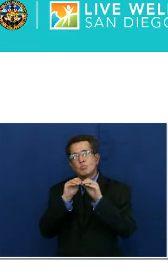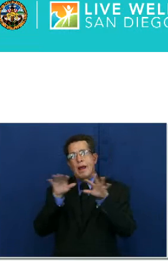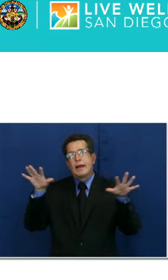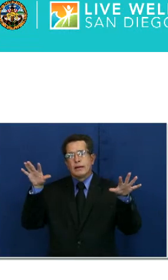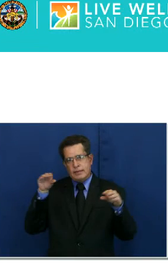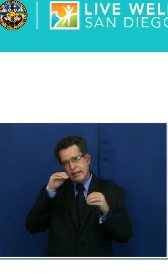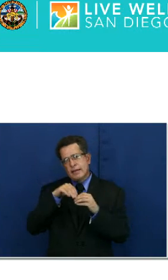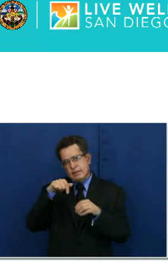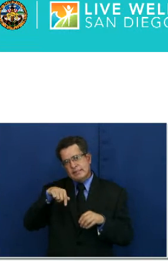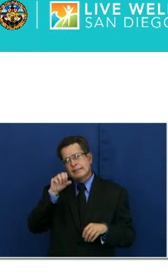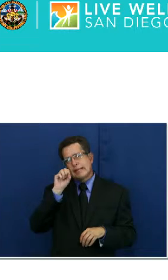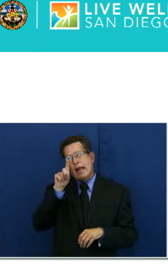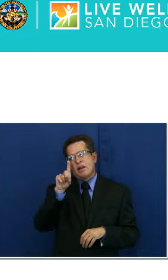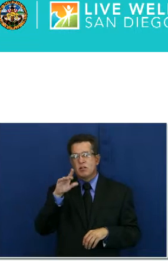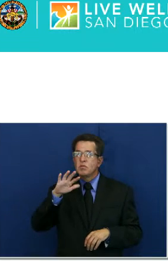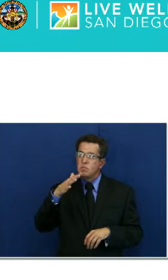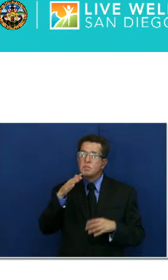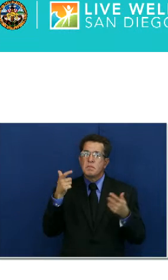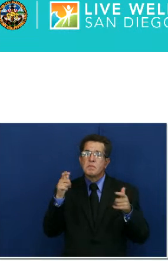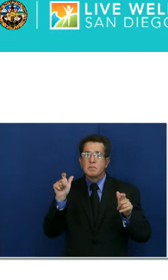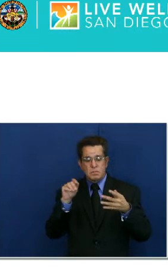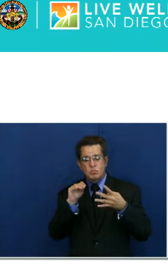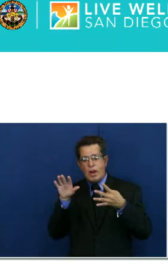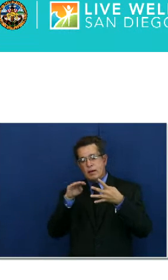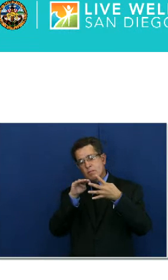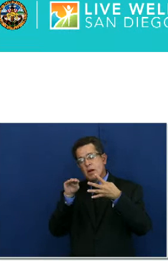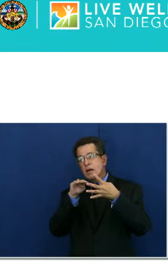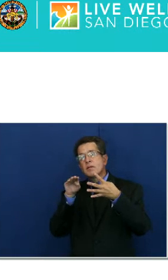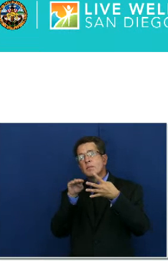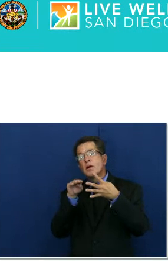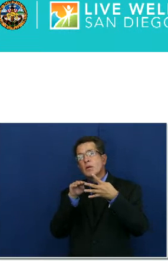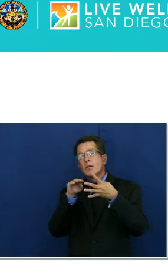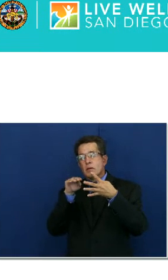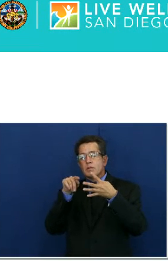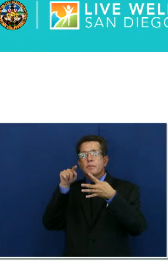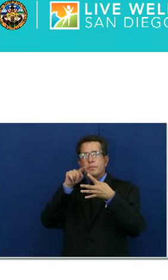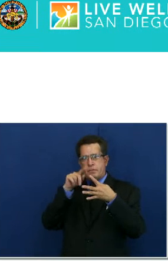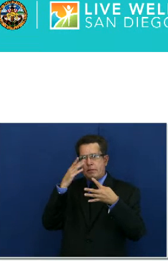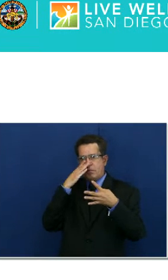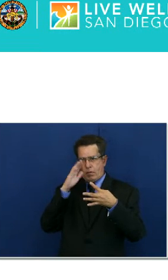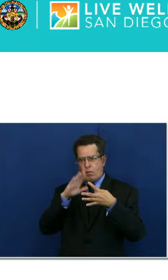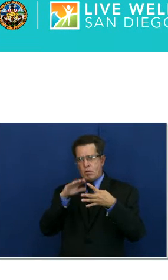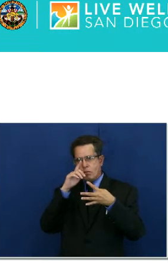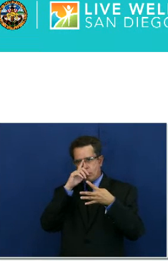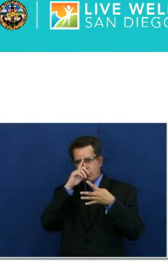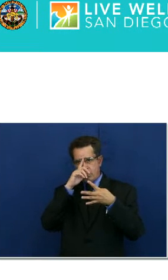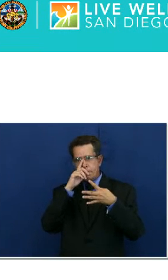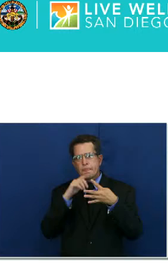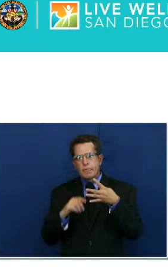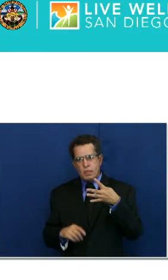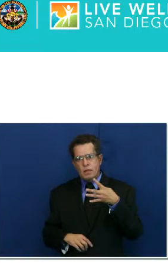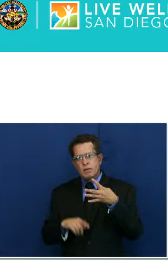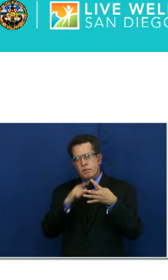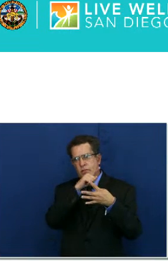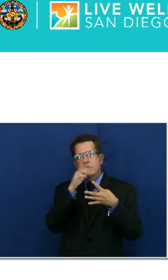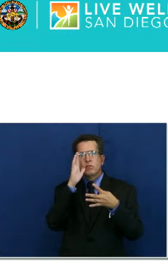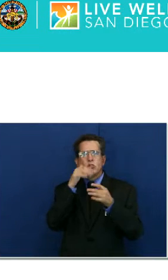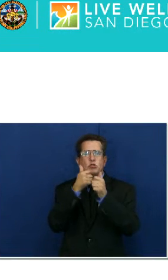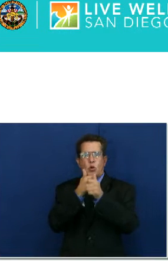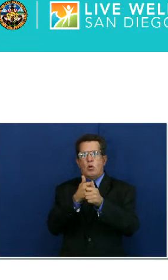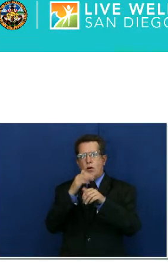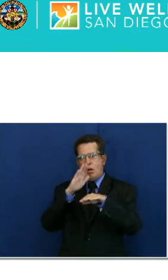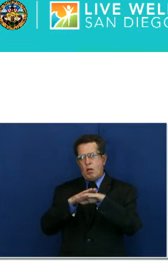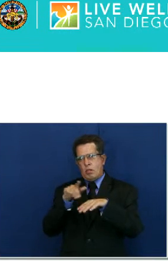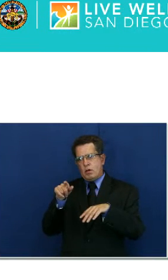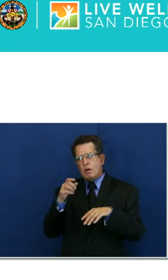the county. And as you can see to the right, the threshold for case counts